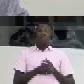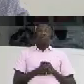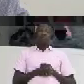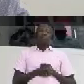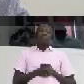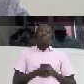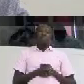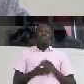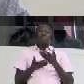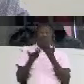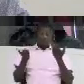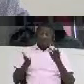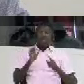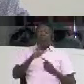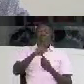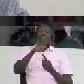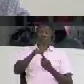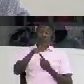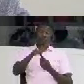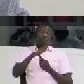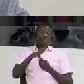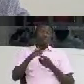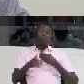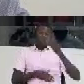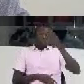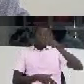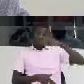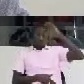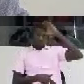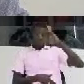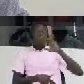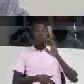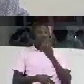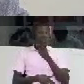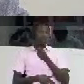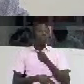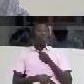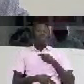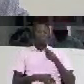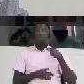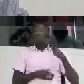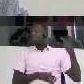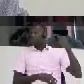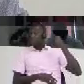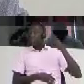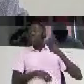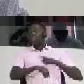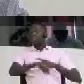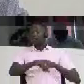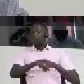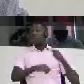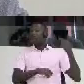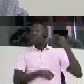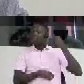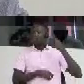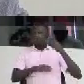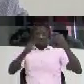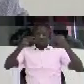Where necessary, the Commission will, during the course of these hearings, hear